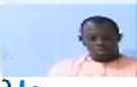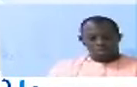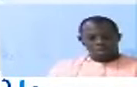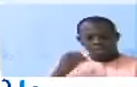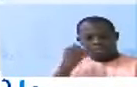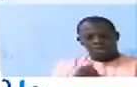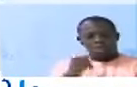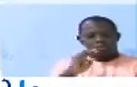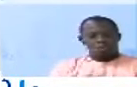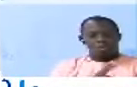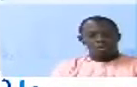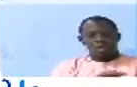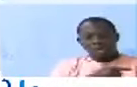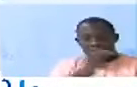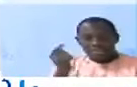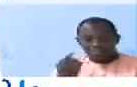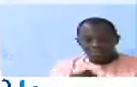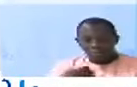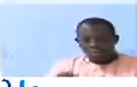They were unable to